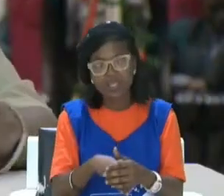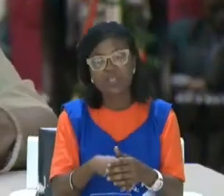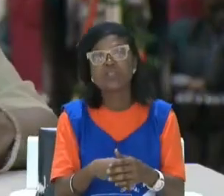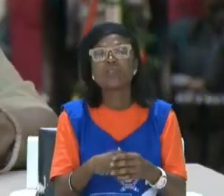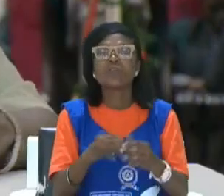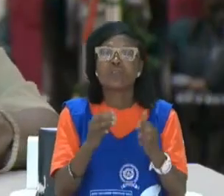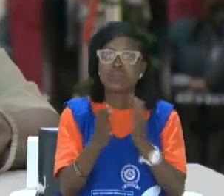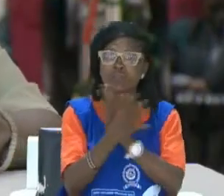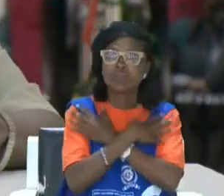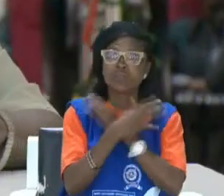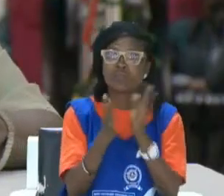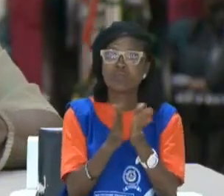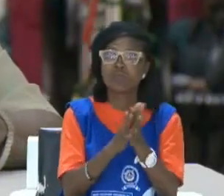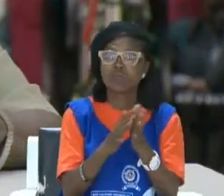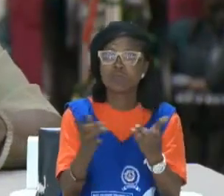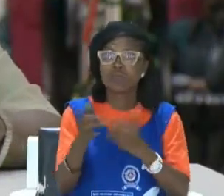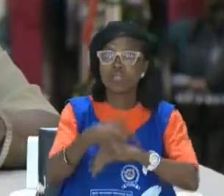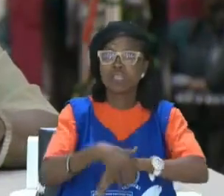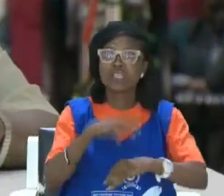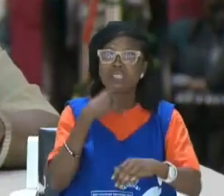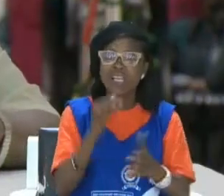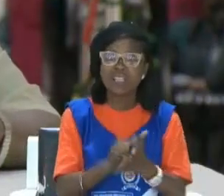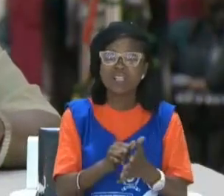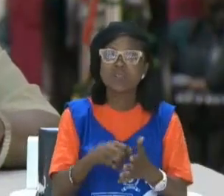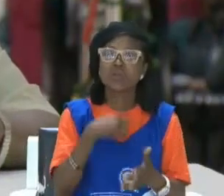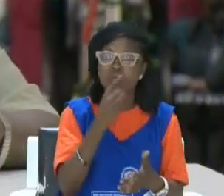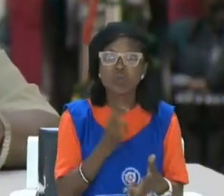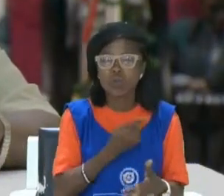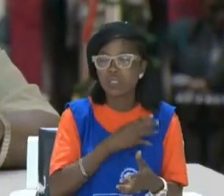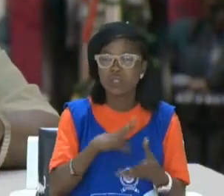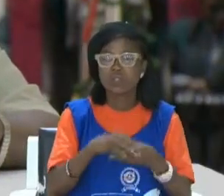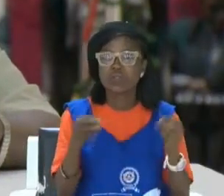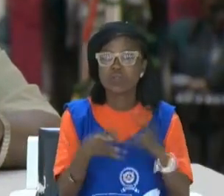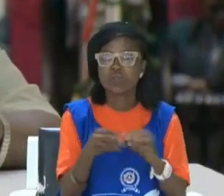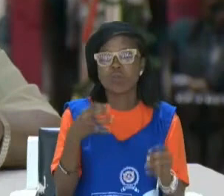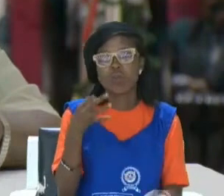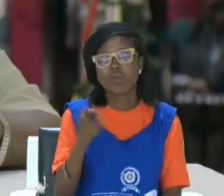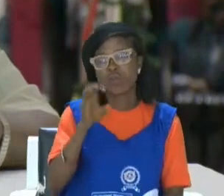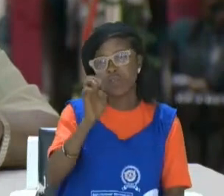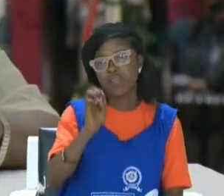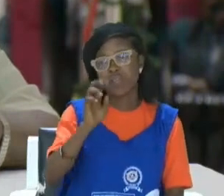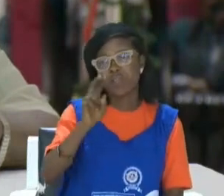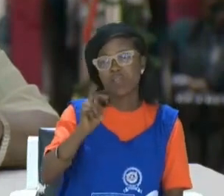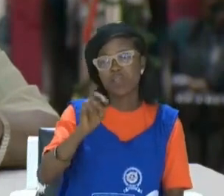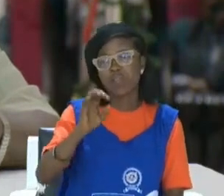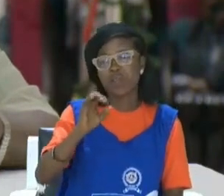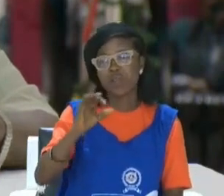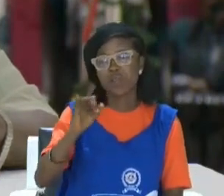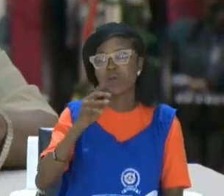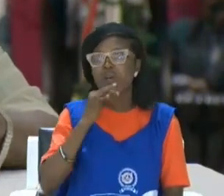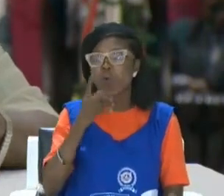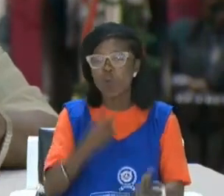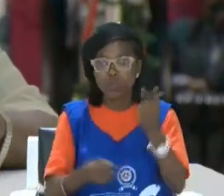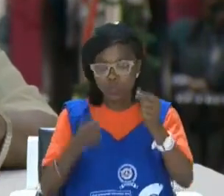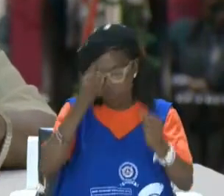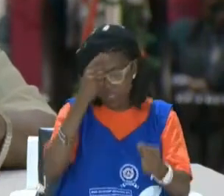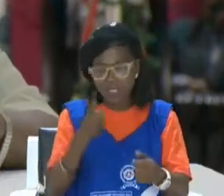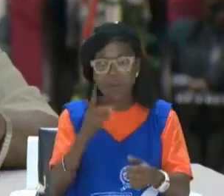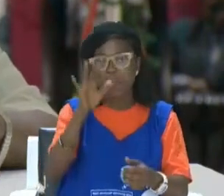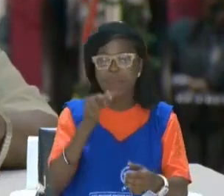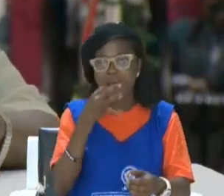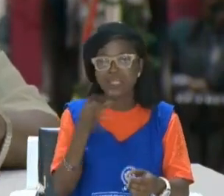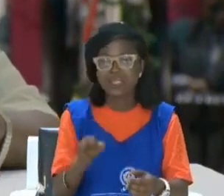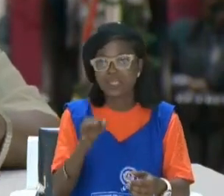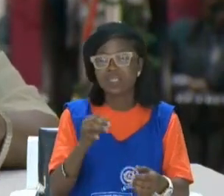He said, he told us the story of Enoch. Okay, what do you understand by the story? He said, they told